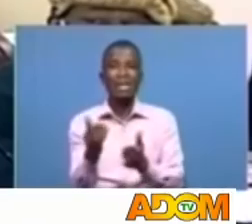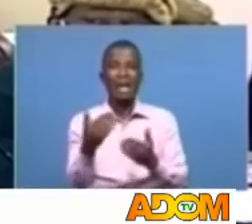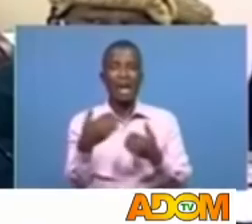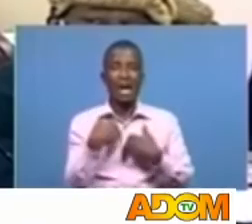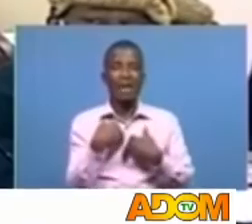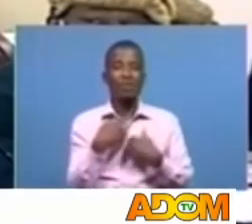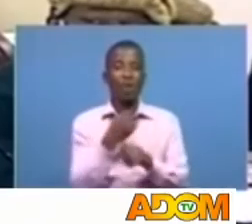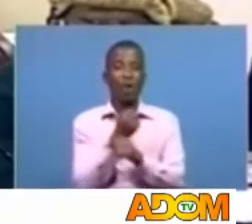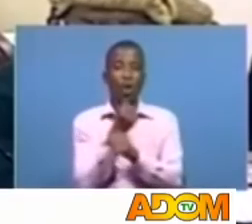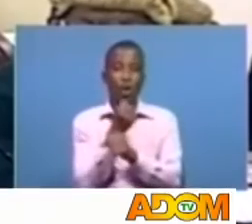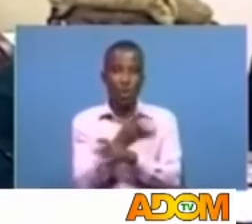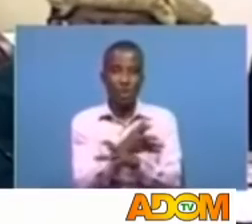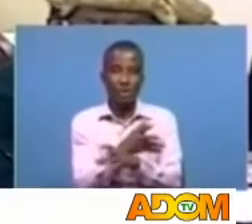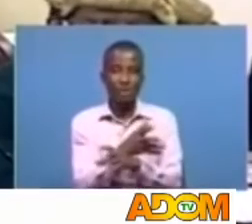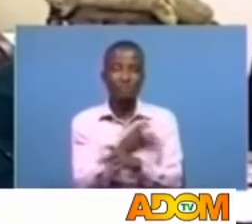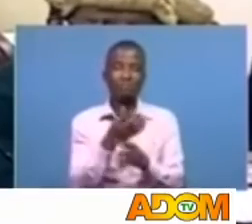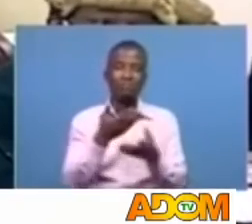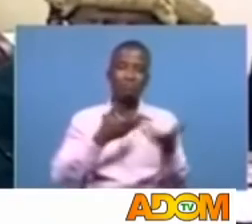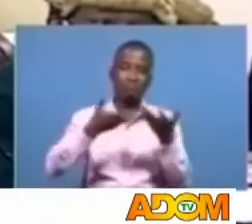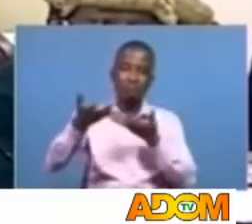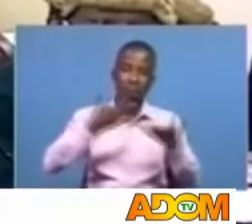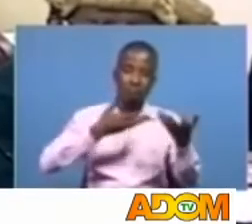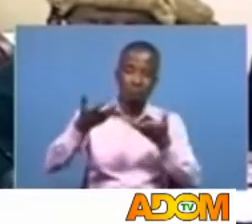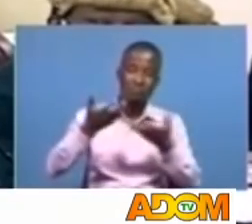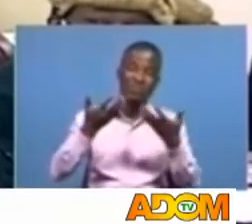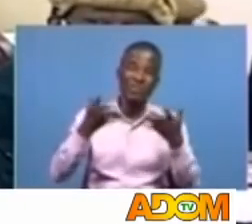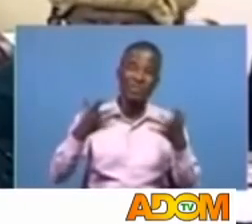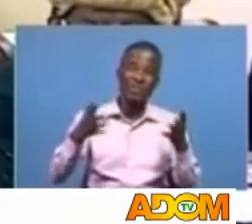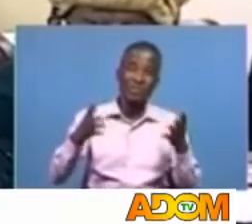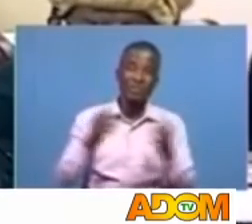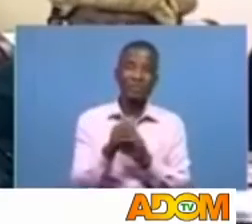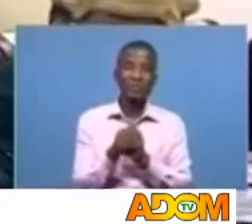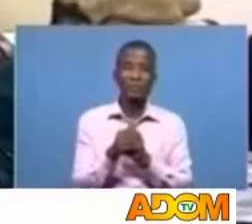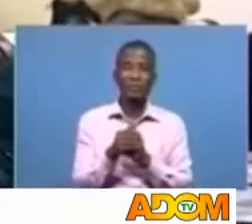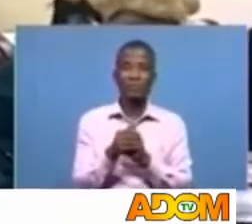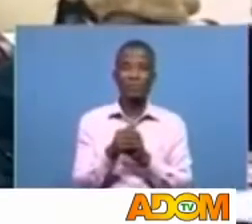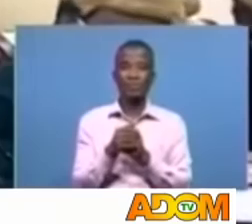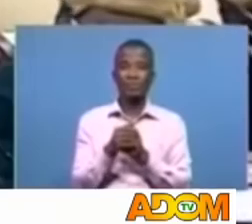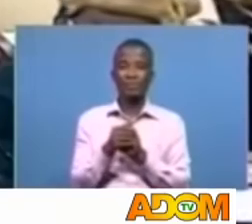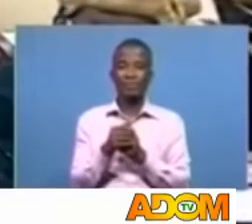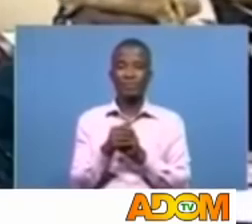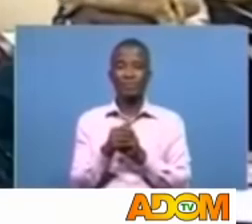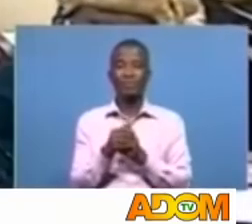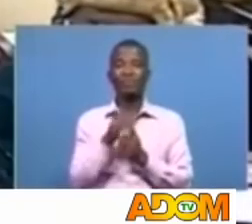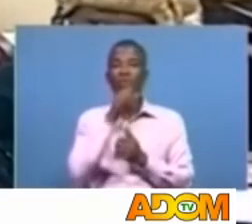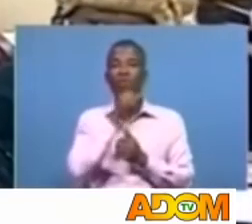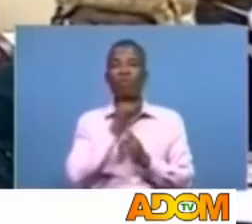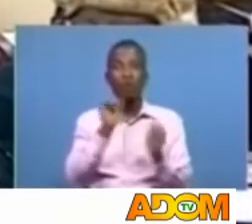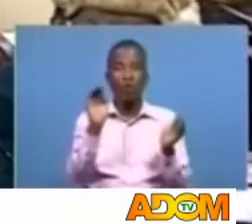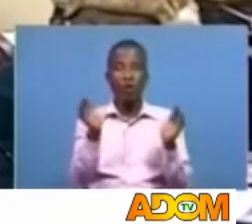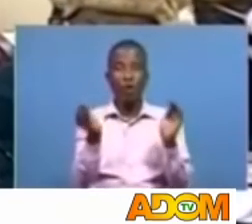out in Atta number 2 versus Atta number 2,